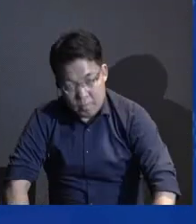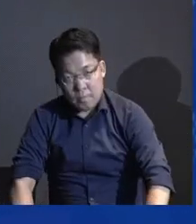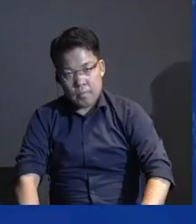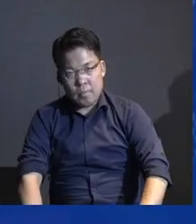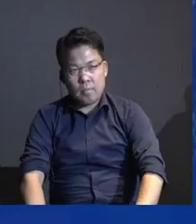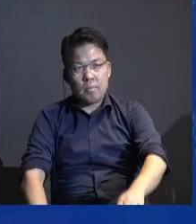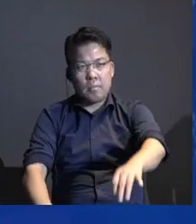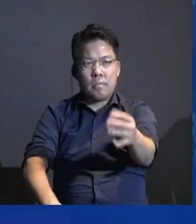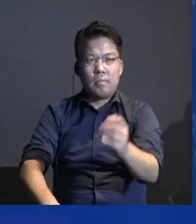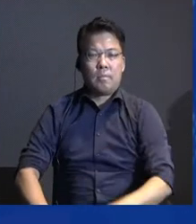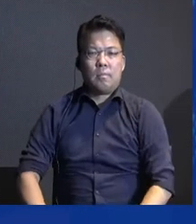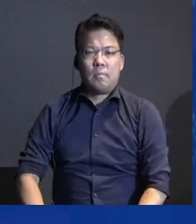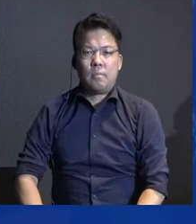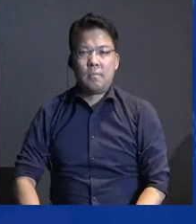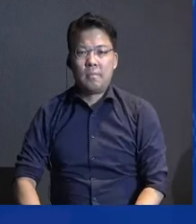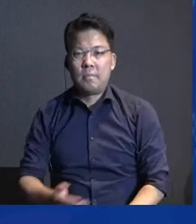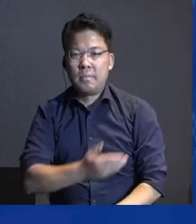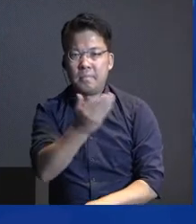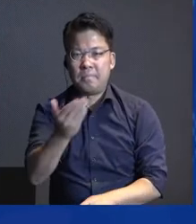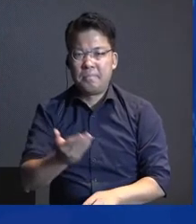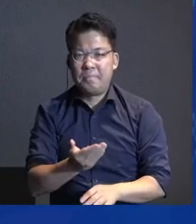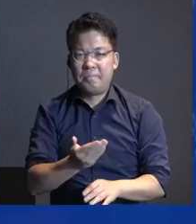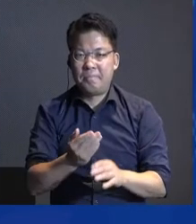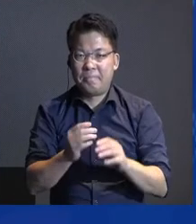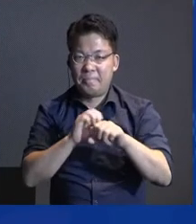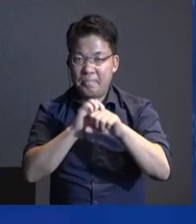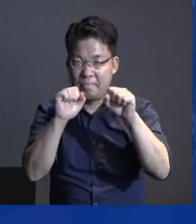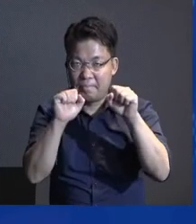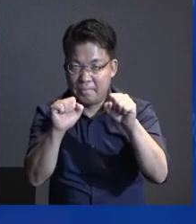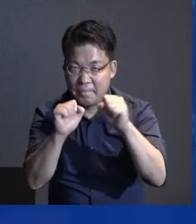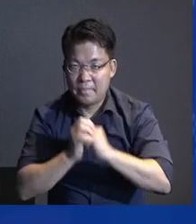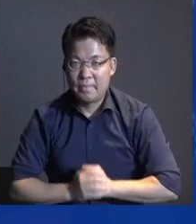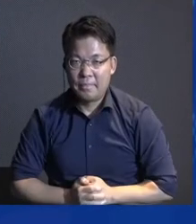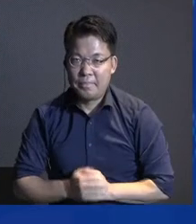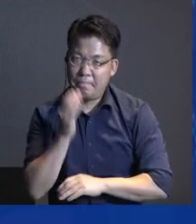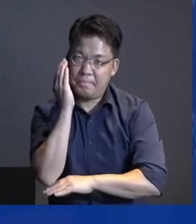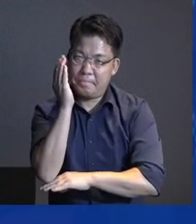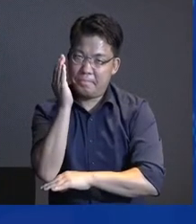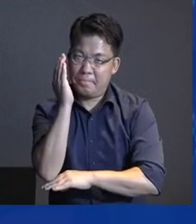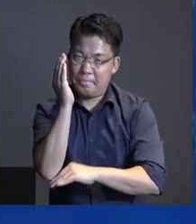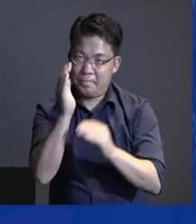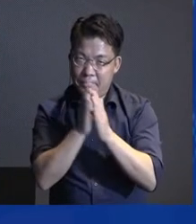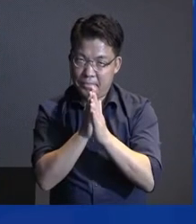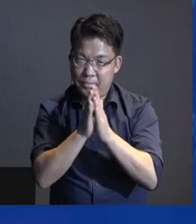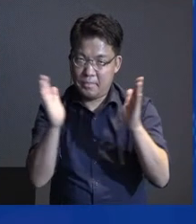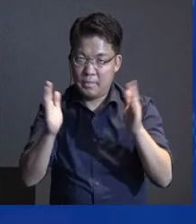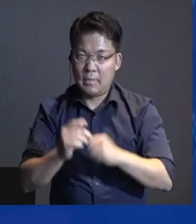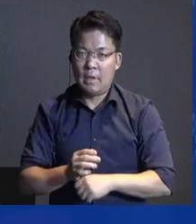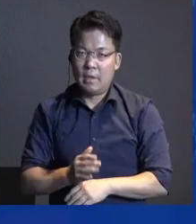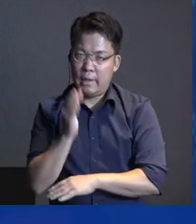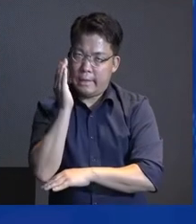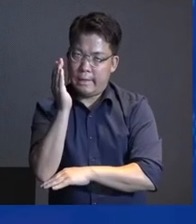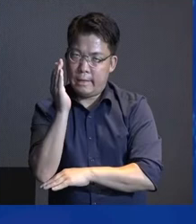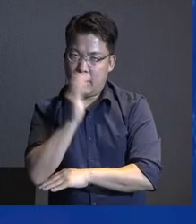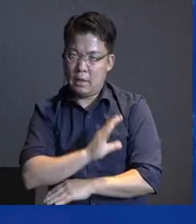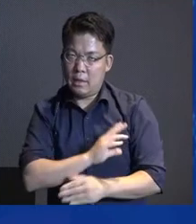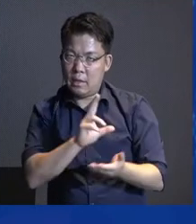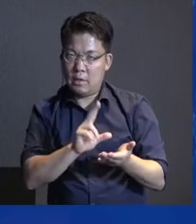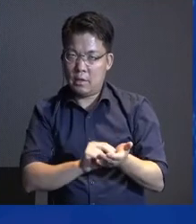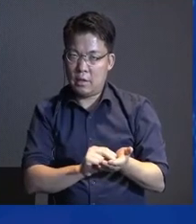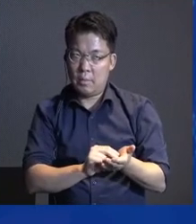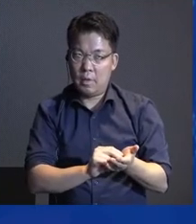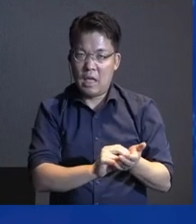Good afternoon. I will start our presentation. Title is Housing Complex as One Big Family.